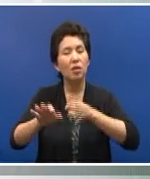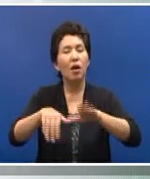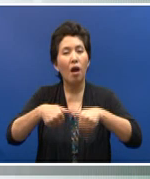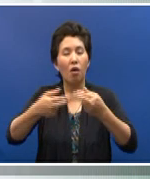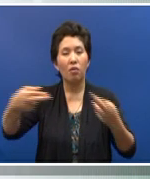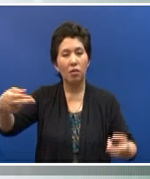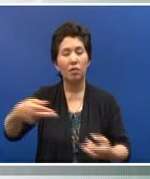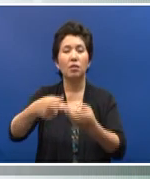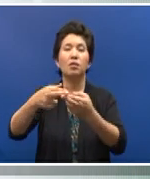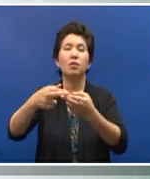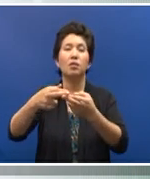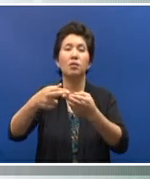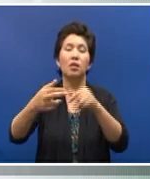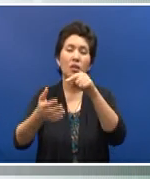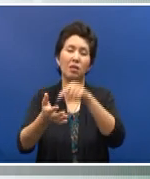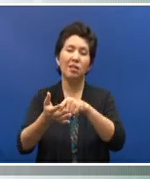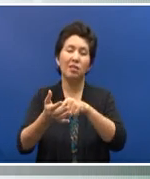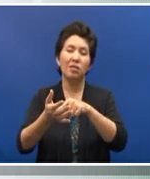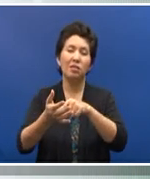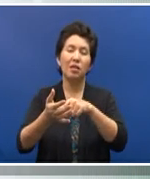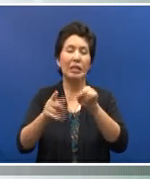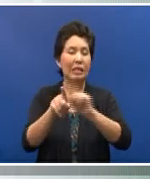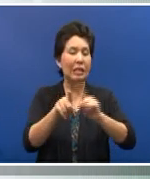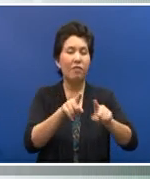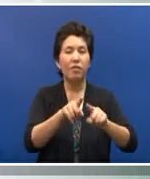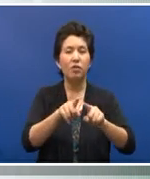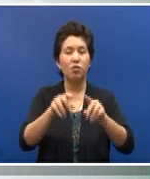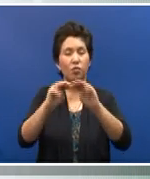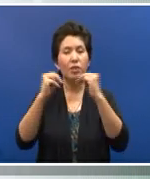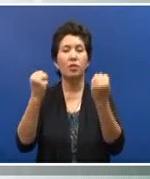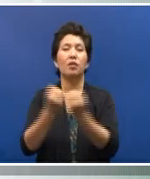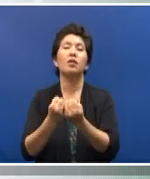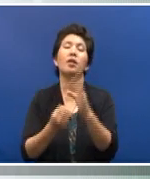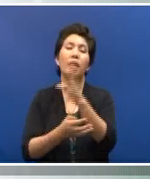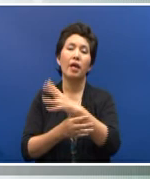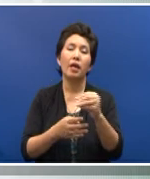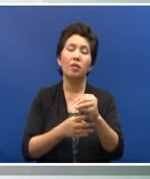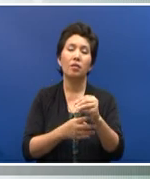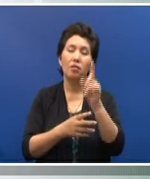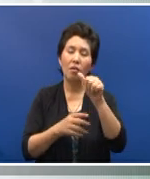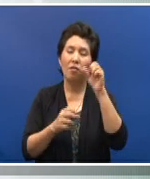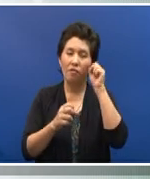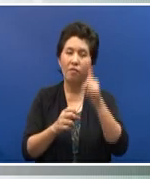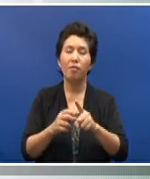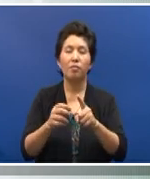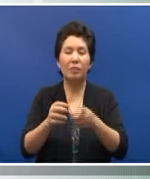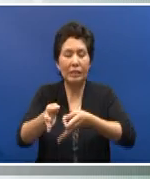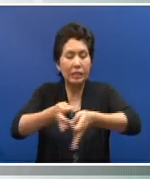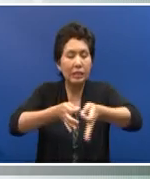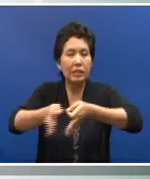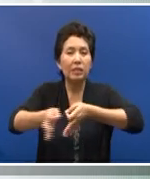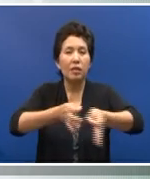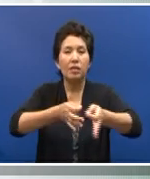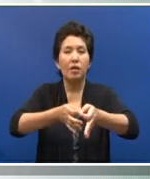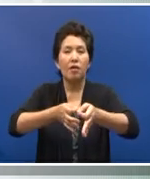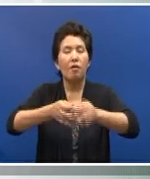limited resources are distributed in different societies, and you need to be able to describe the